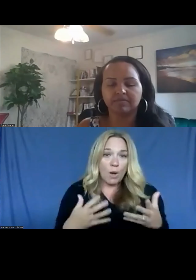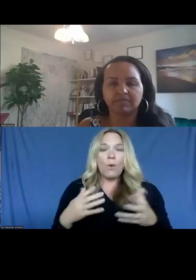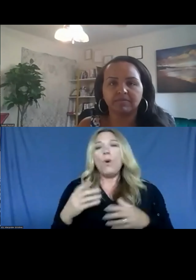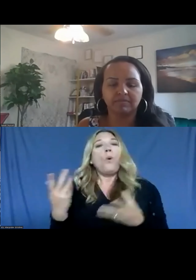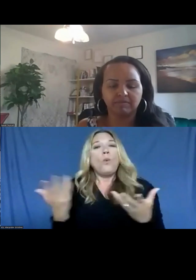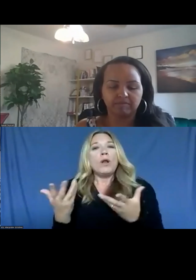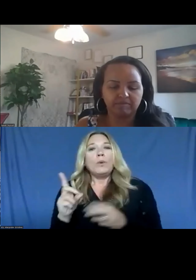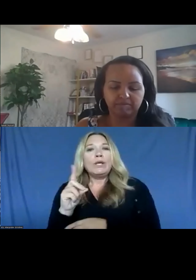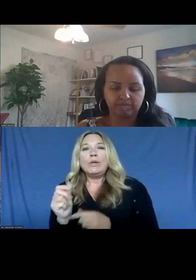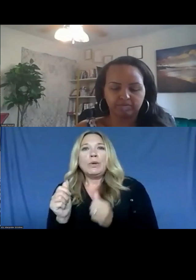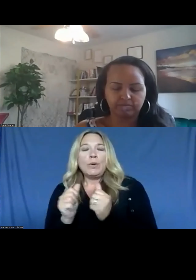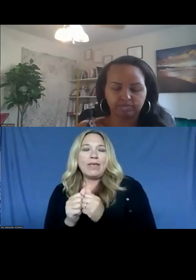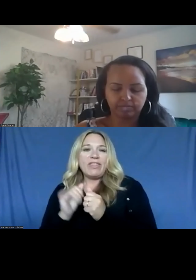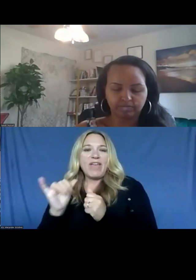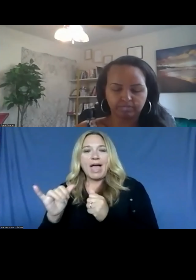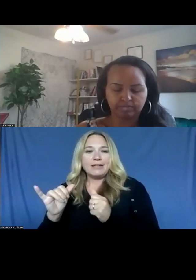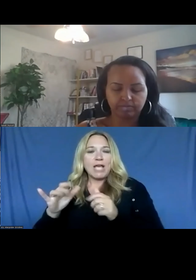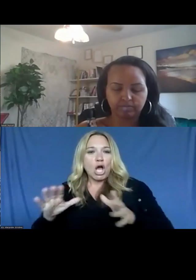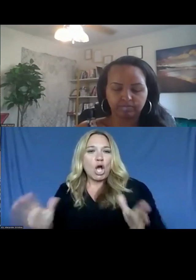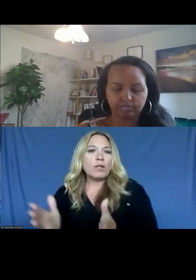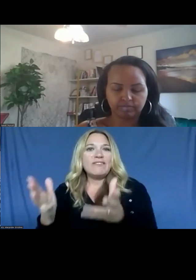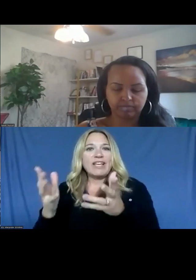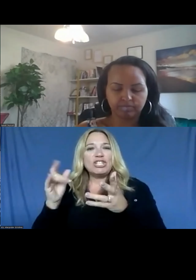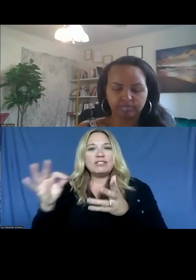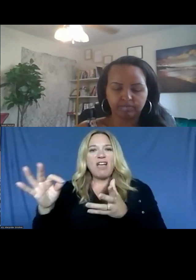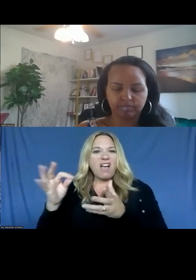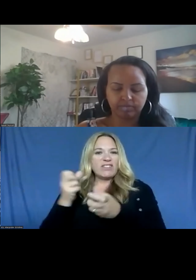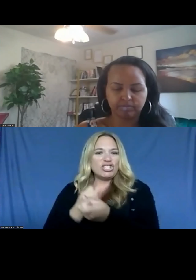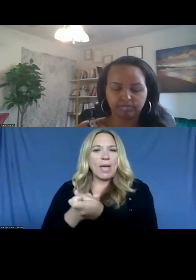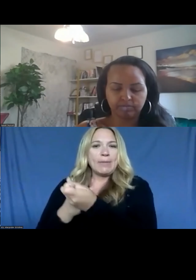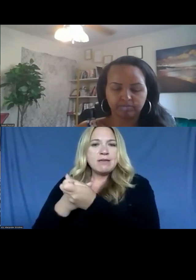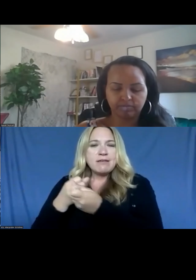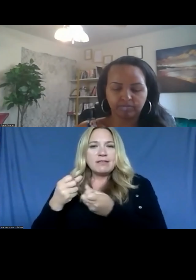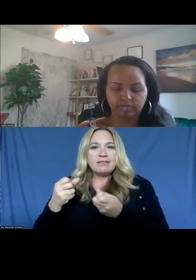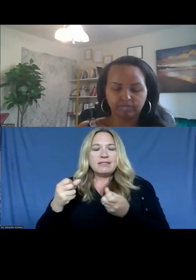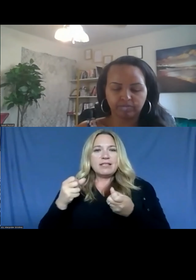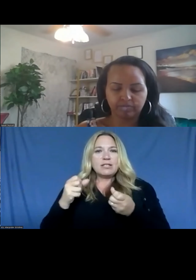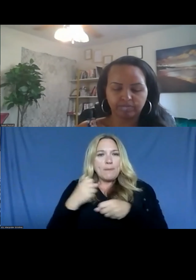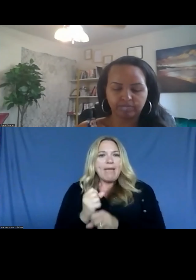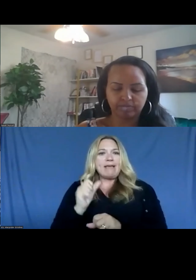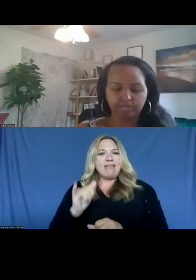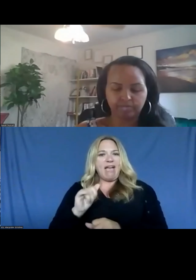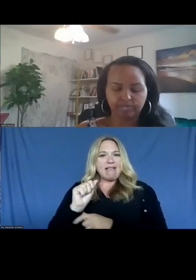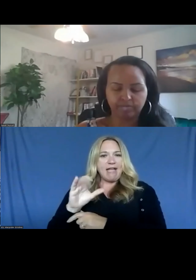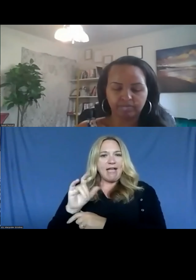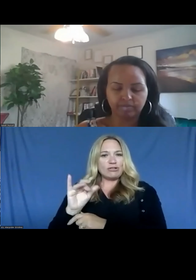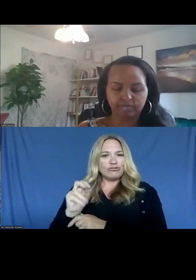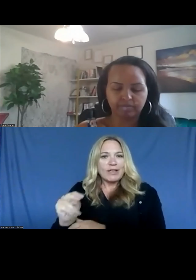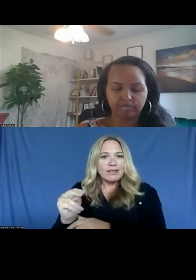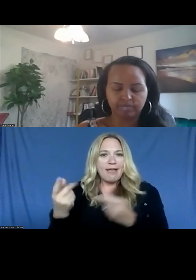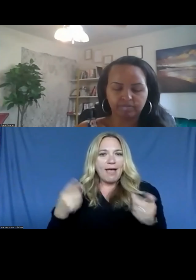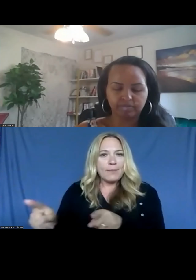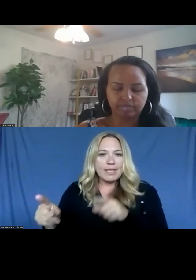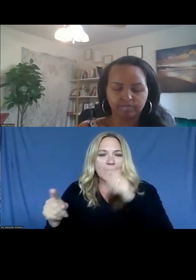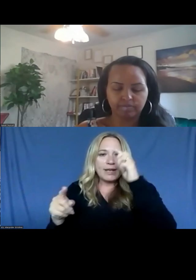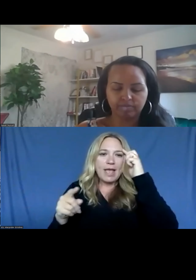and creation of champions that creates action around that and funding around that when they get into place? So I think there's something